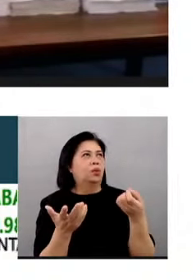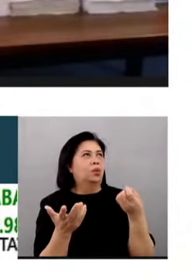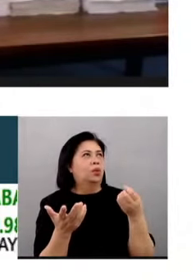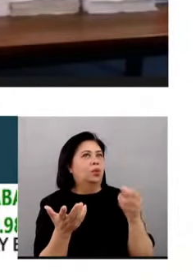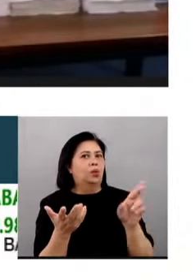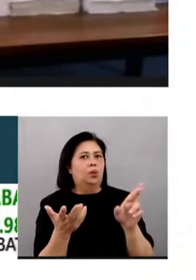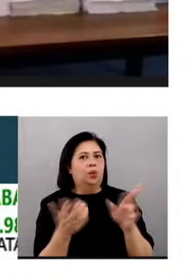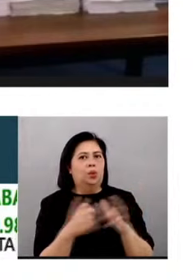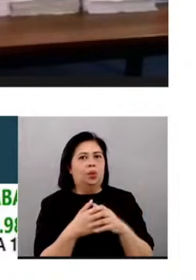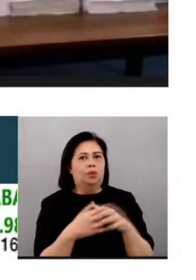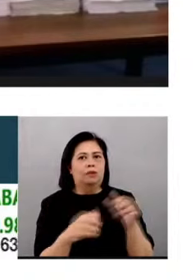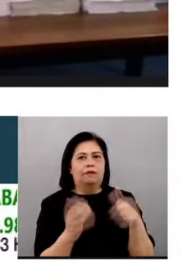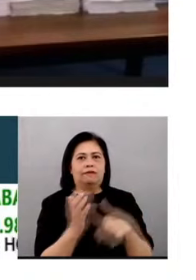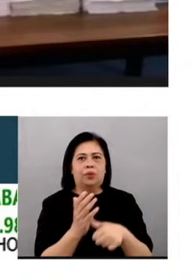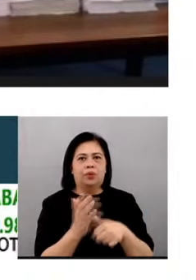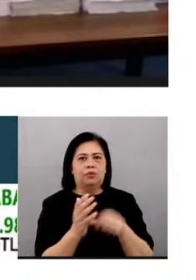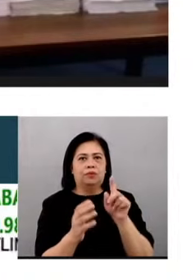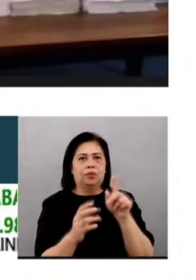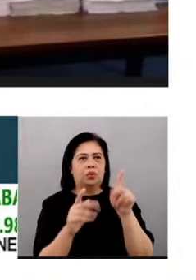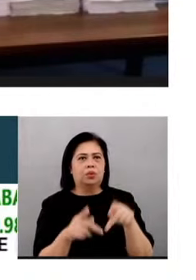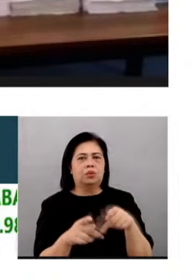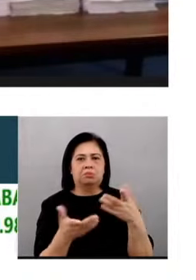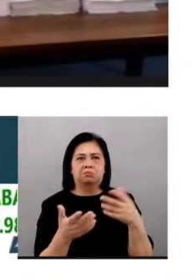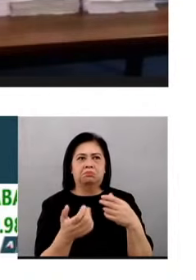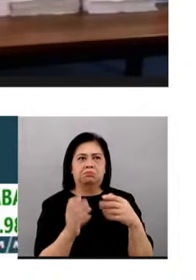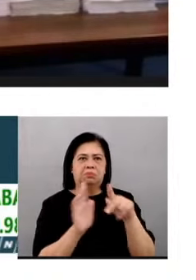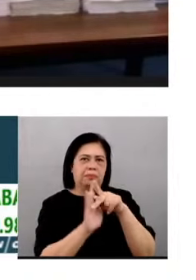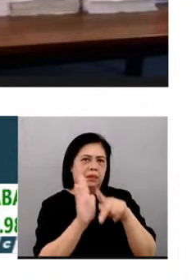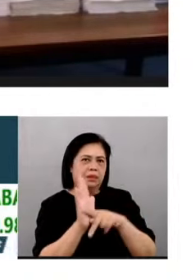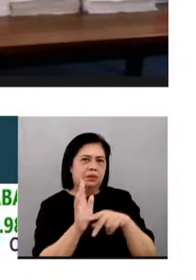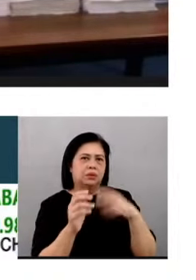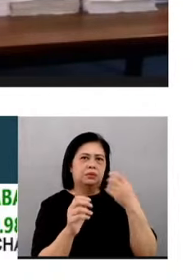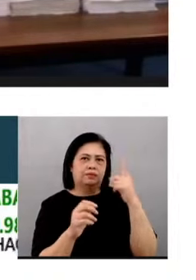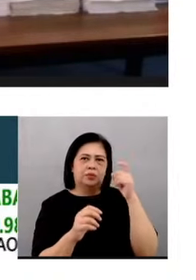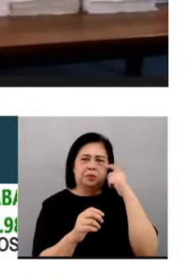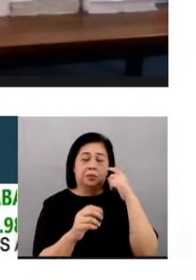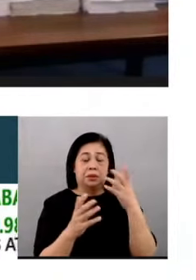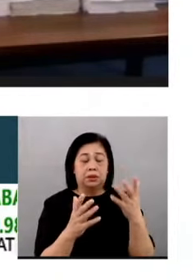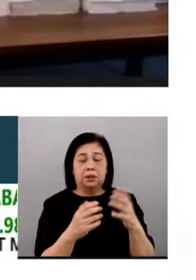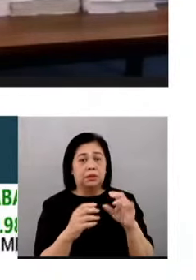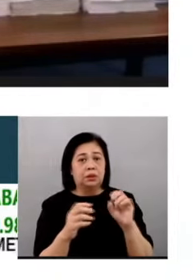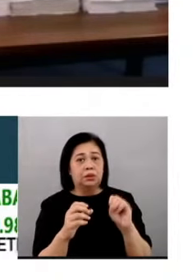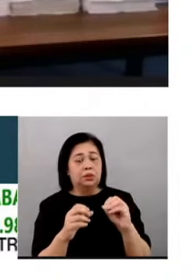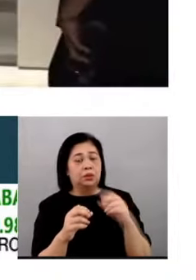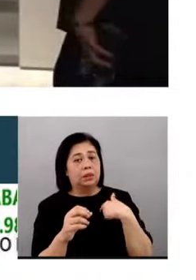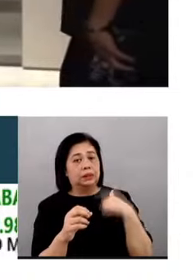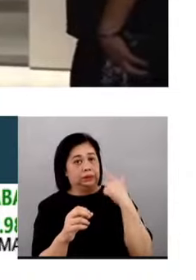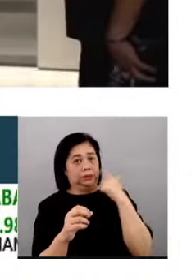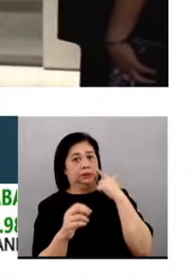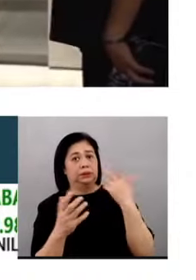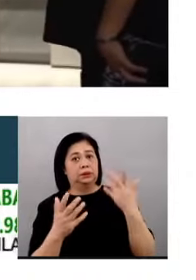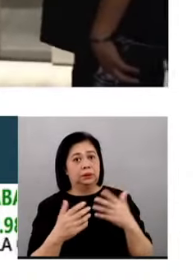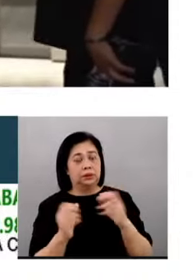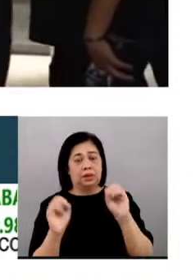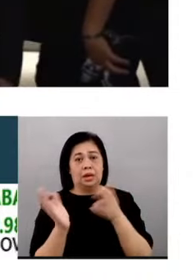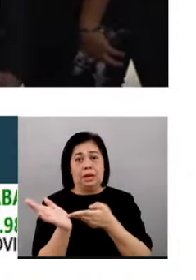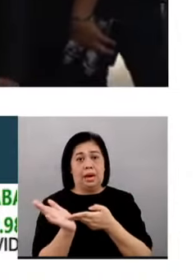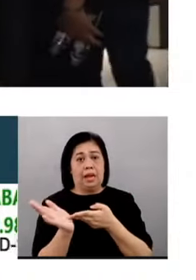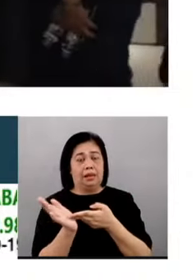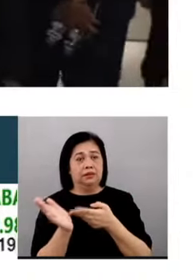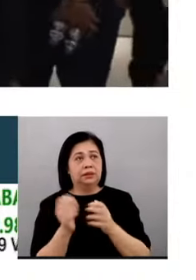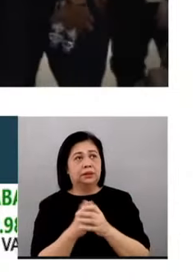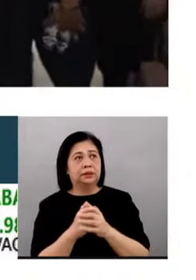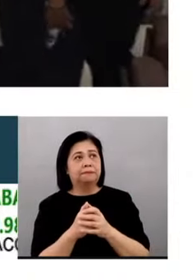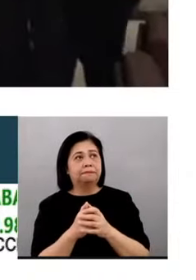or a vote for a particular platform of government. And so I think, to be honest, and I've said